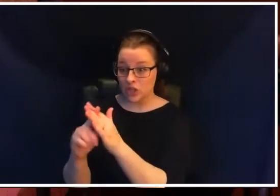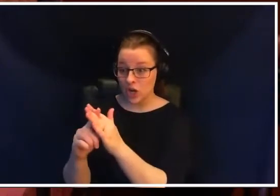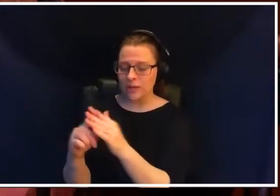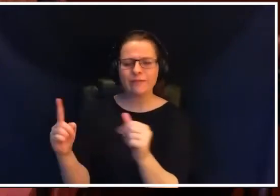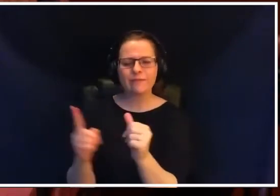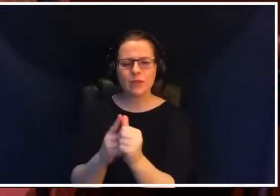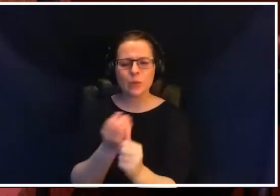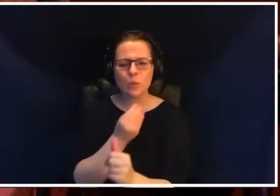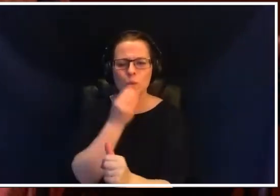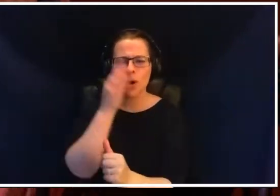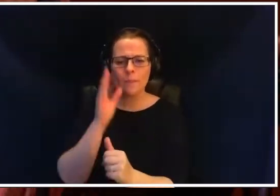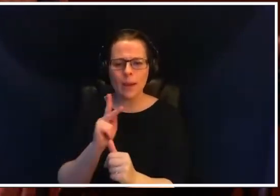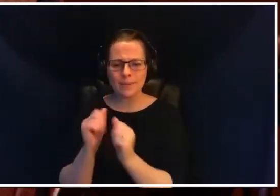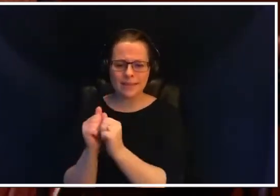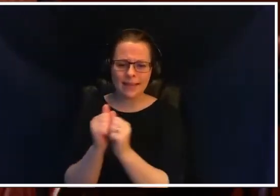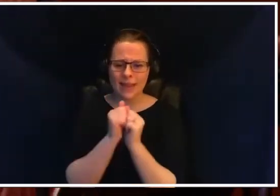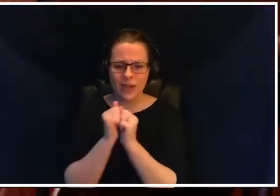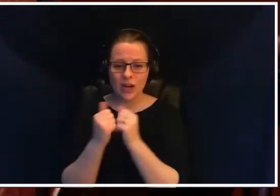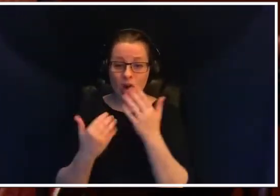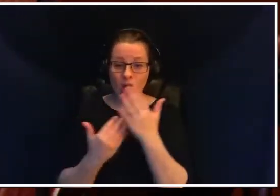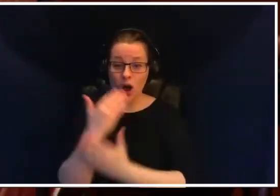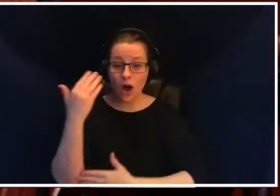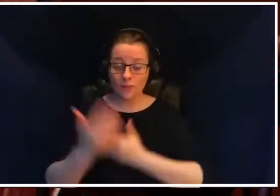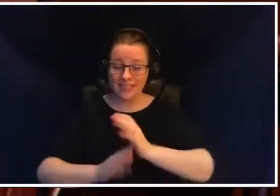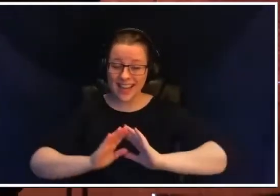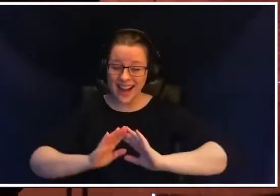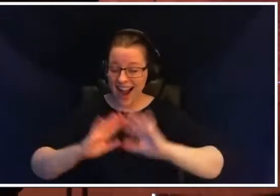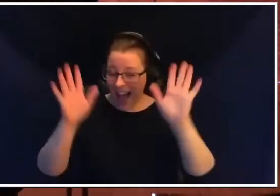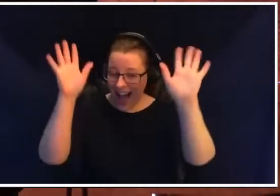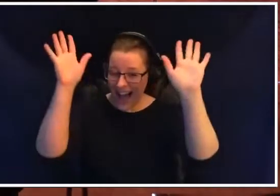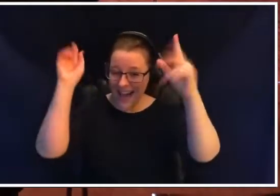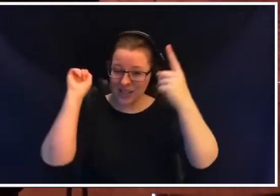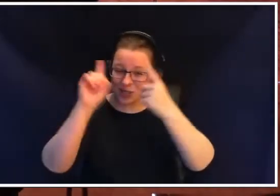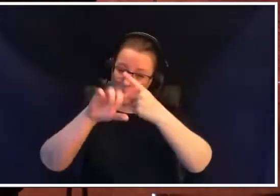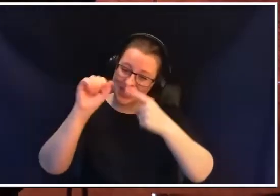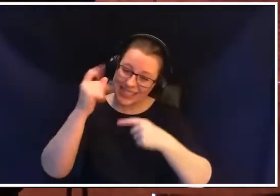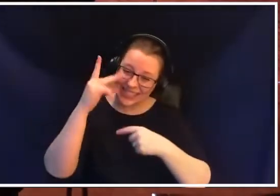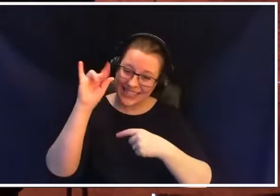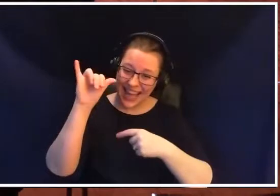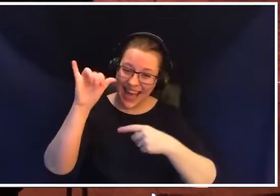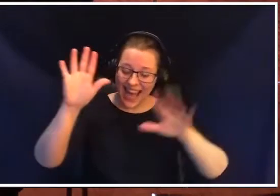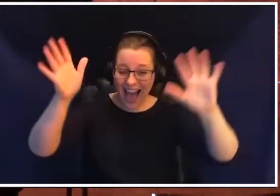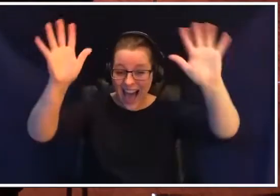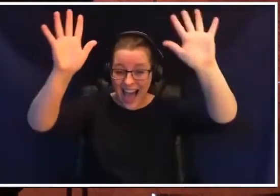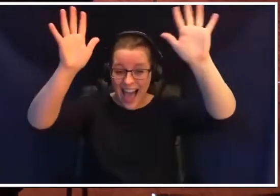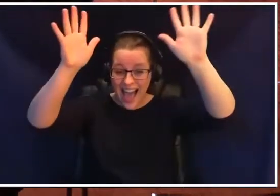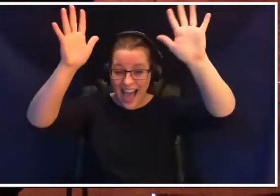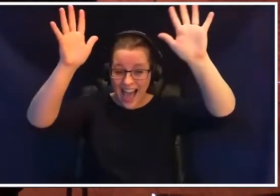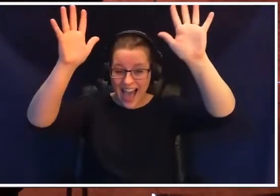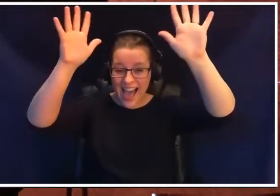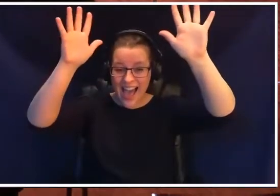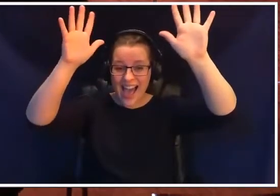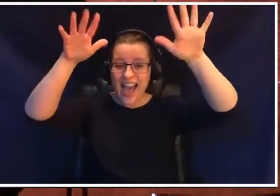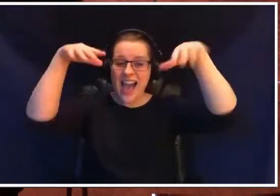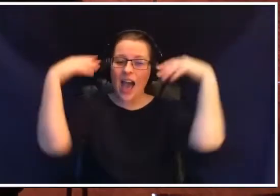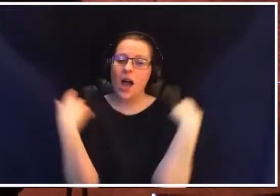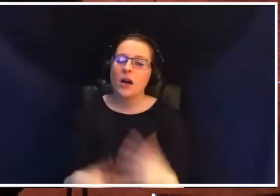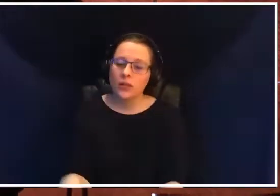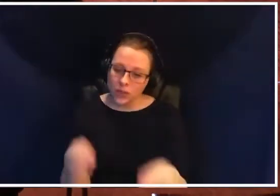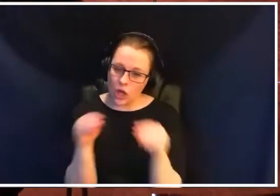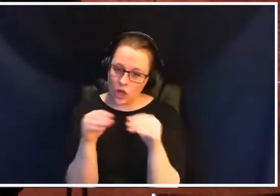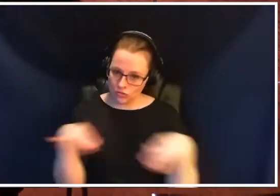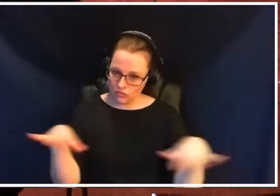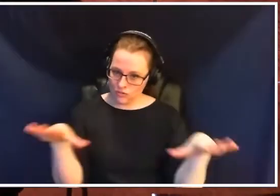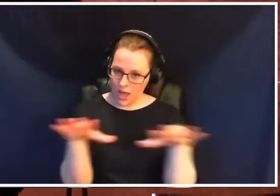warm-up together. Raise your arms up as high as they can go. Reach, reach, reach, and drop them down